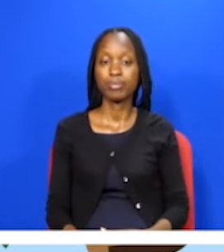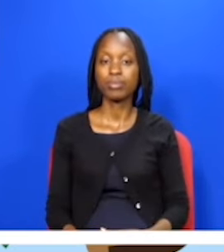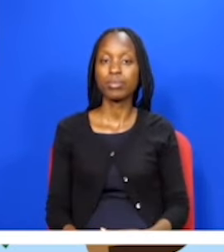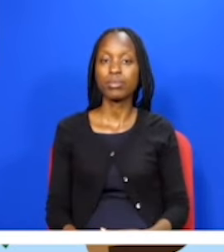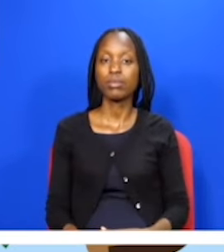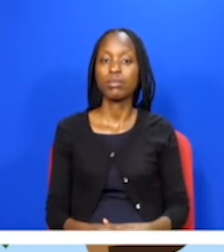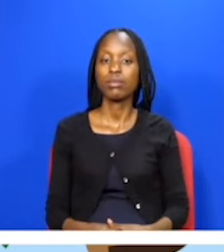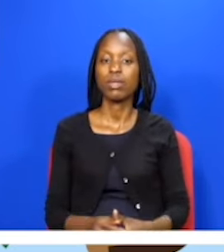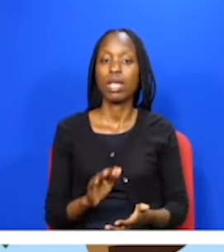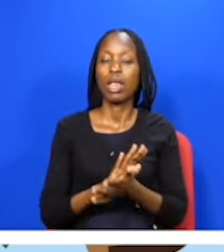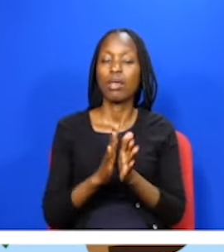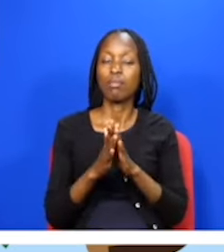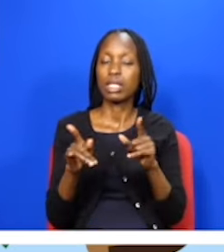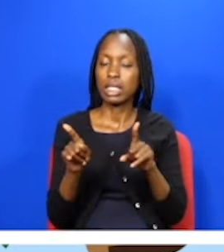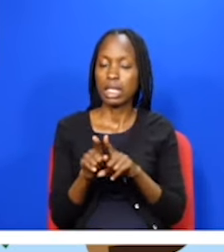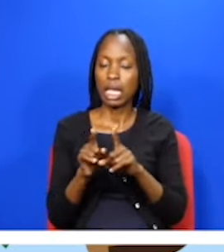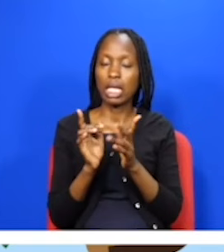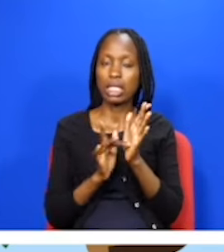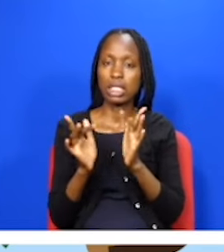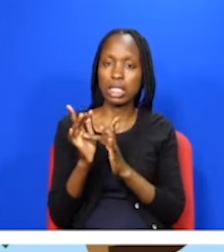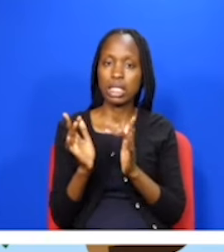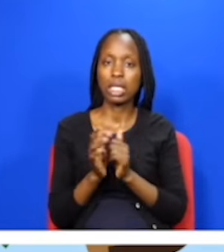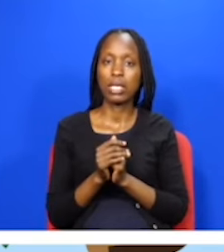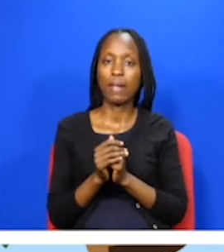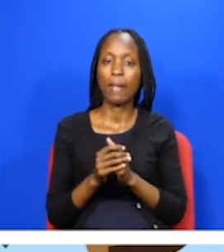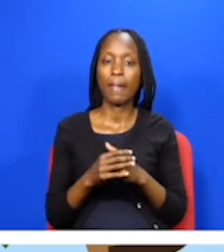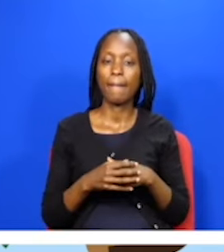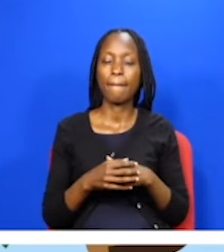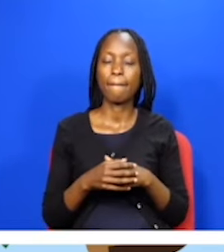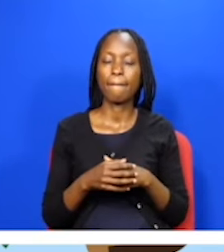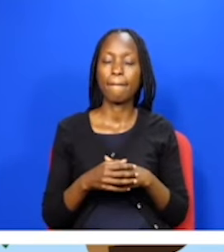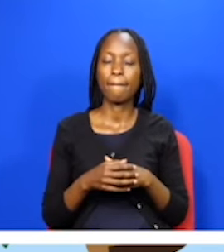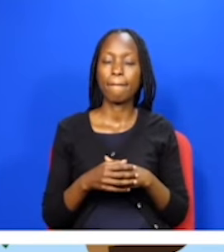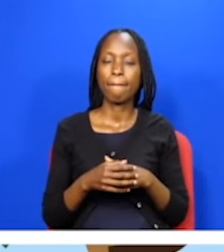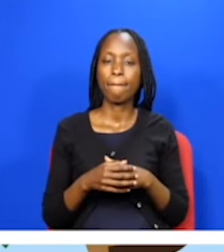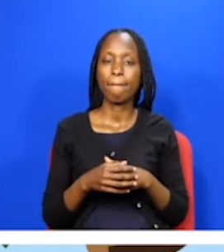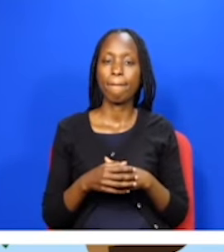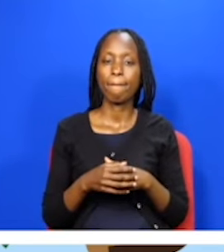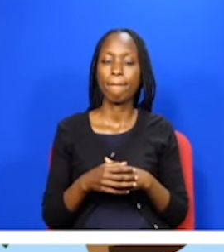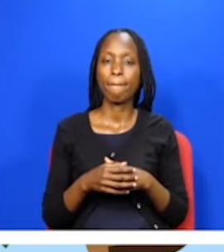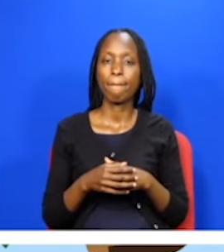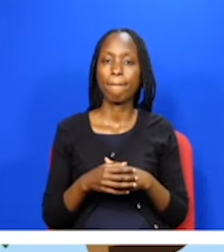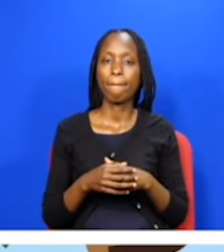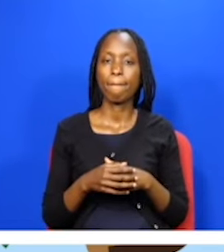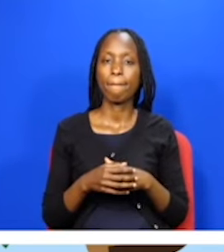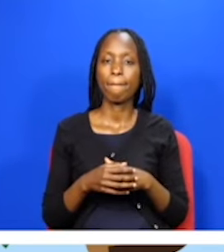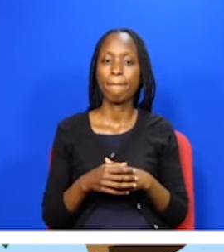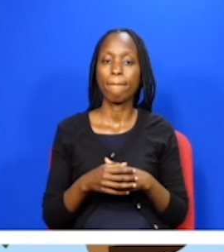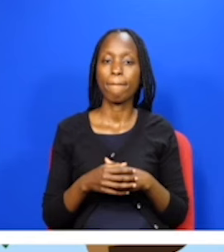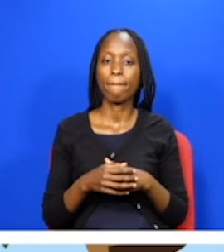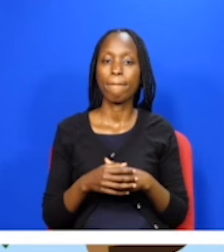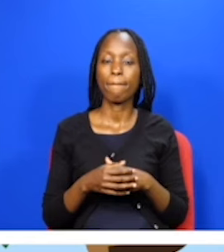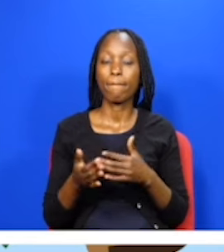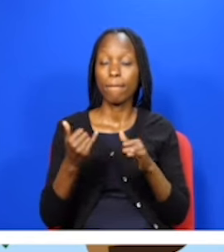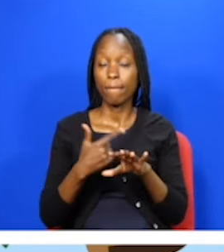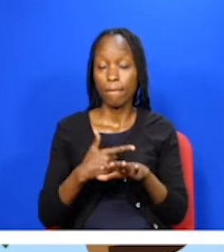more like Jesus. Okay, boys and girls. Now, it's time for our memory